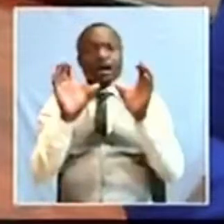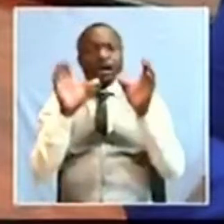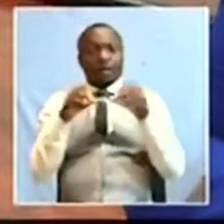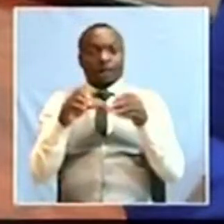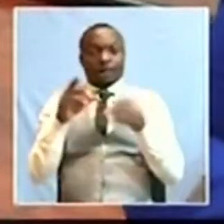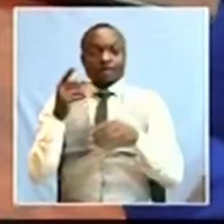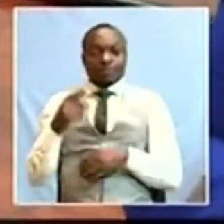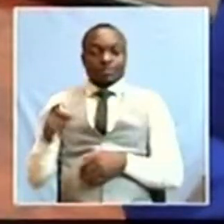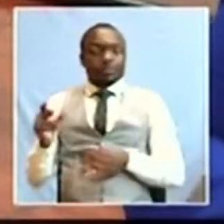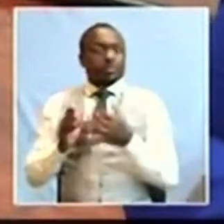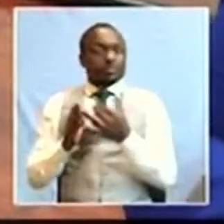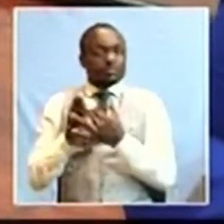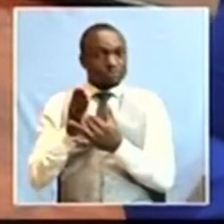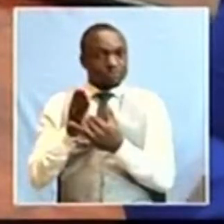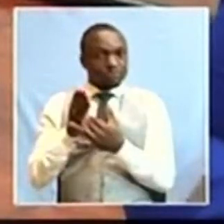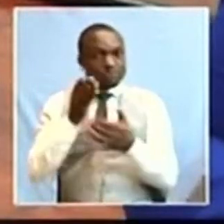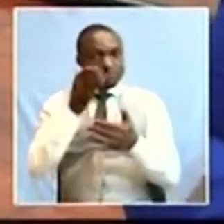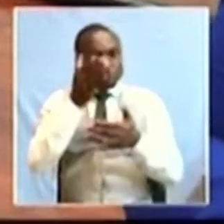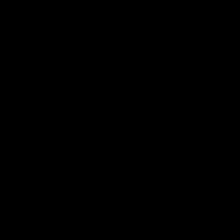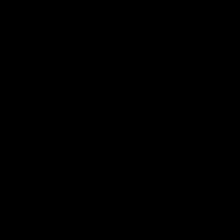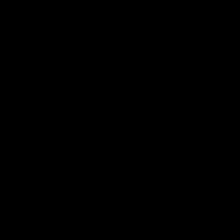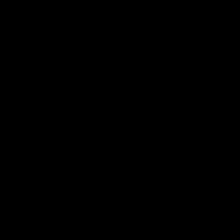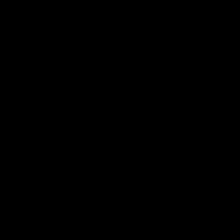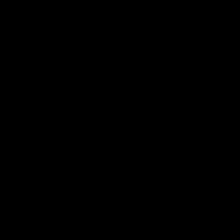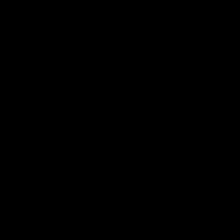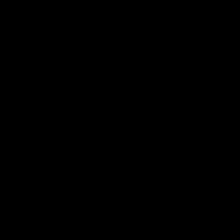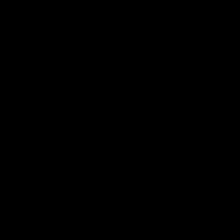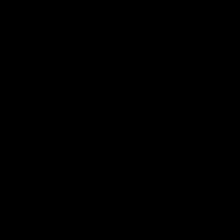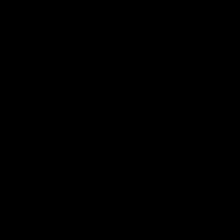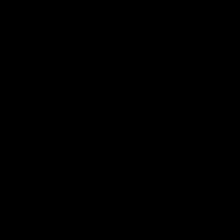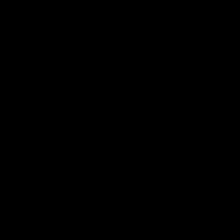properties through lease agreement